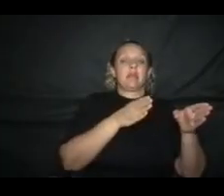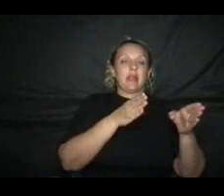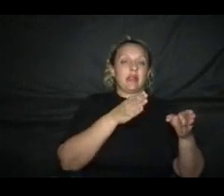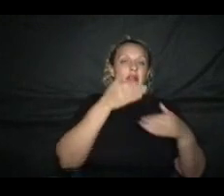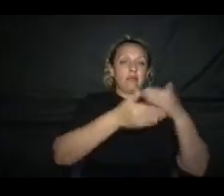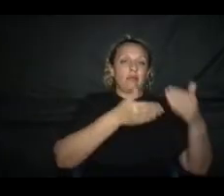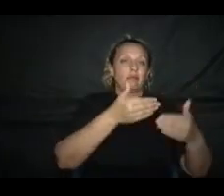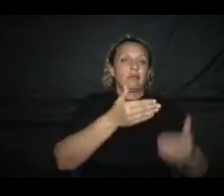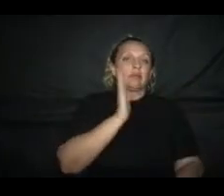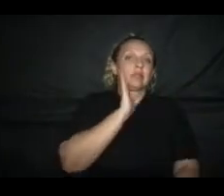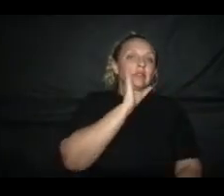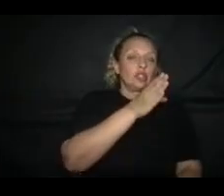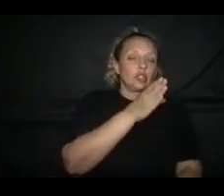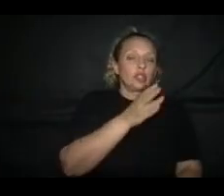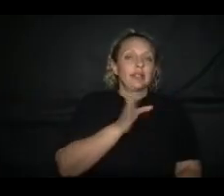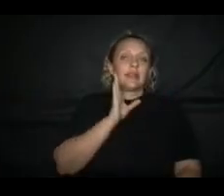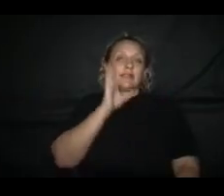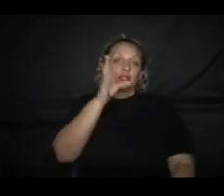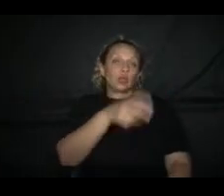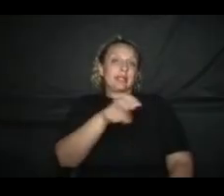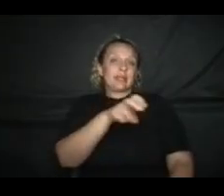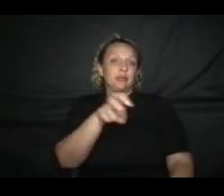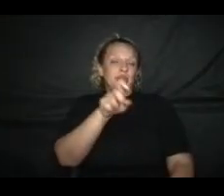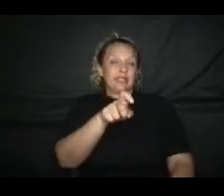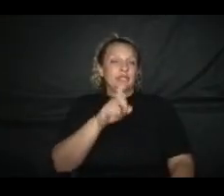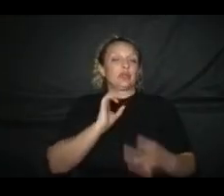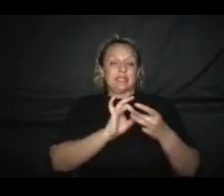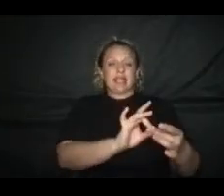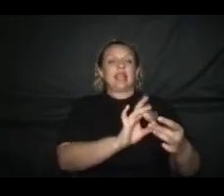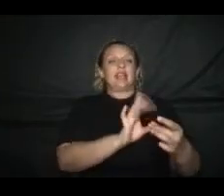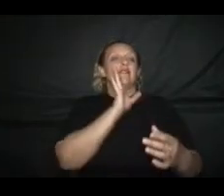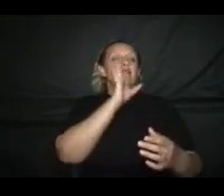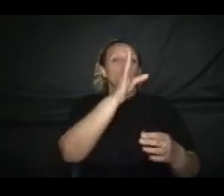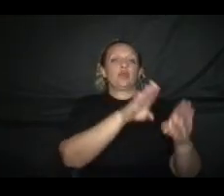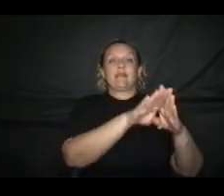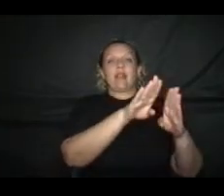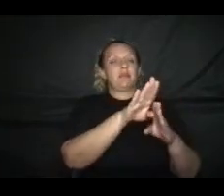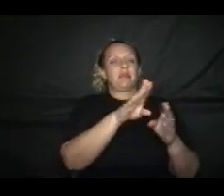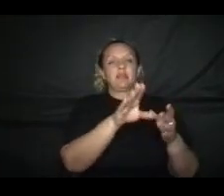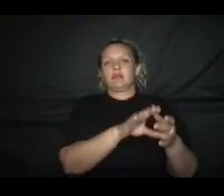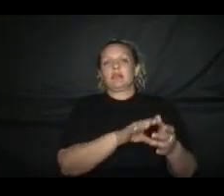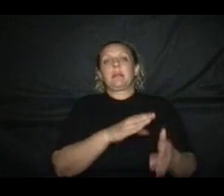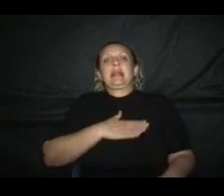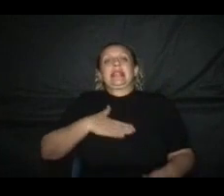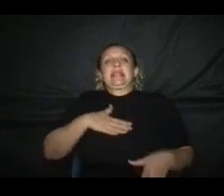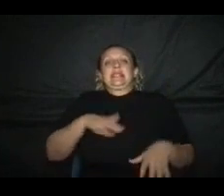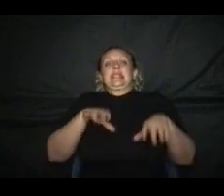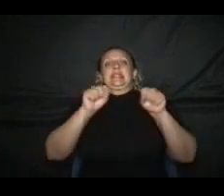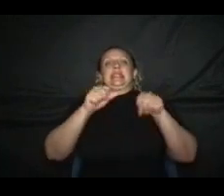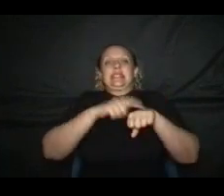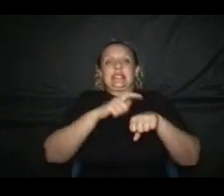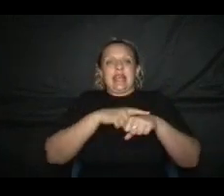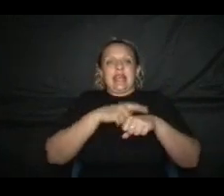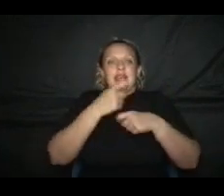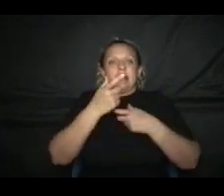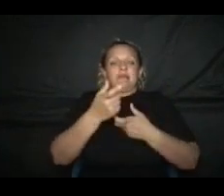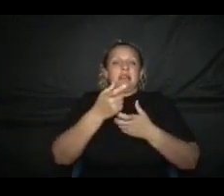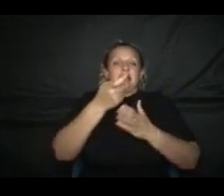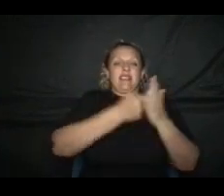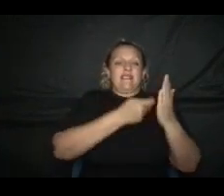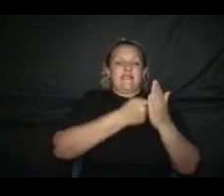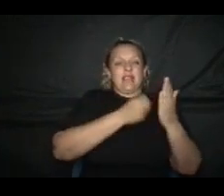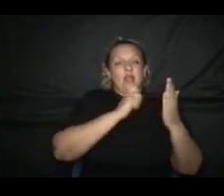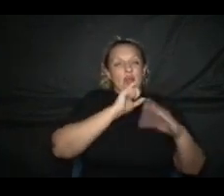Future transportation needs should not be tied to future development. Please take your time in creating this fee. It will